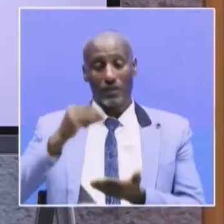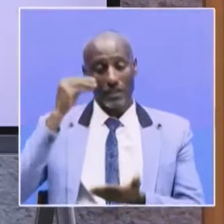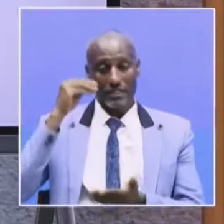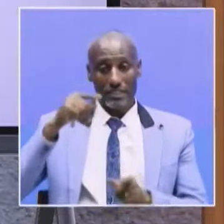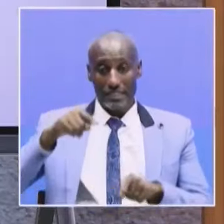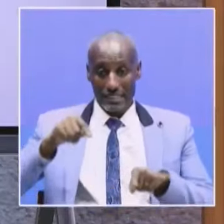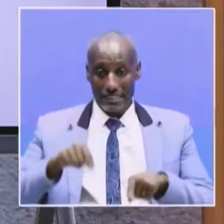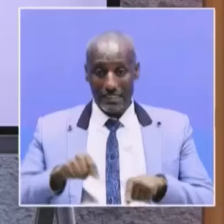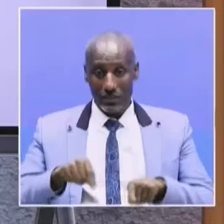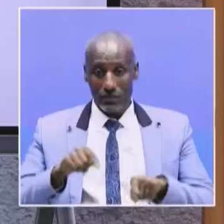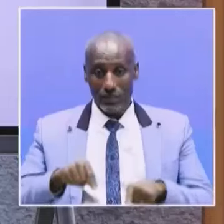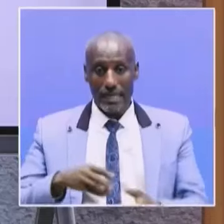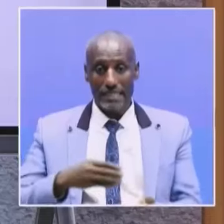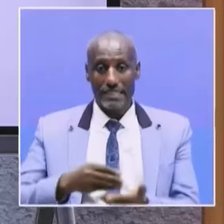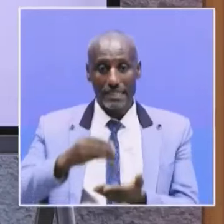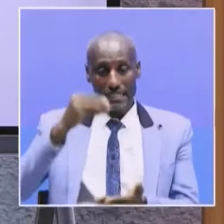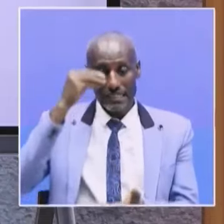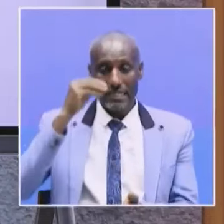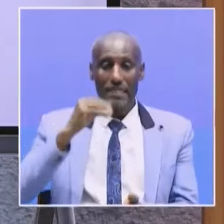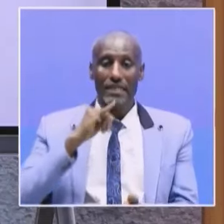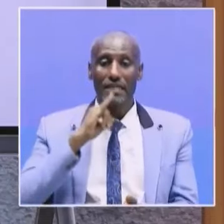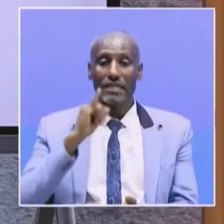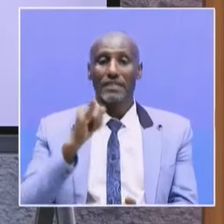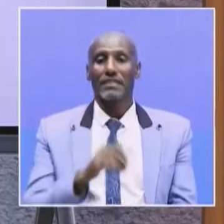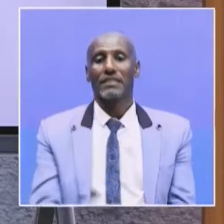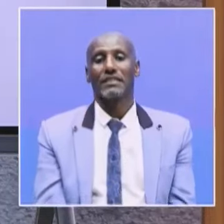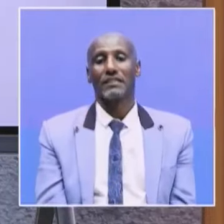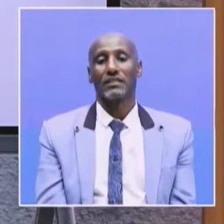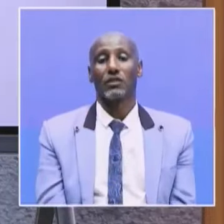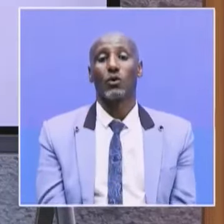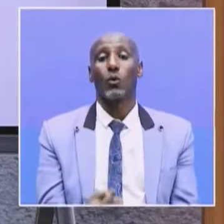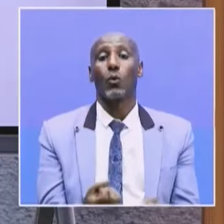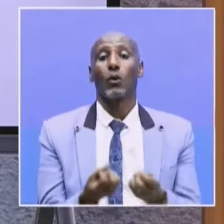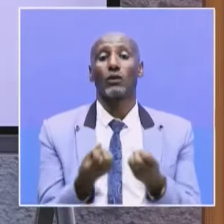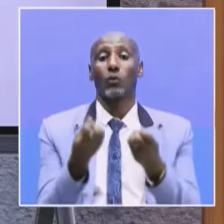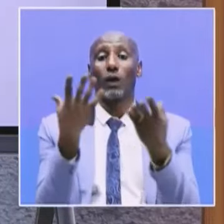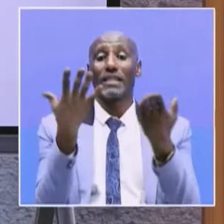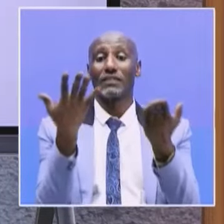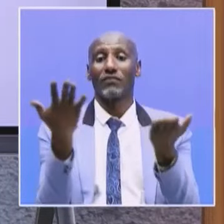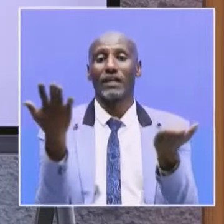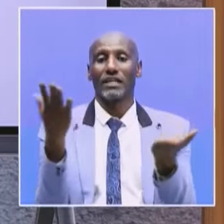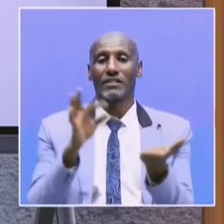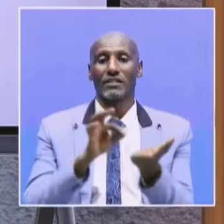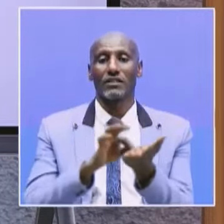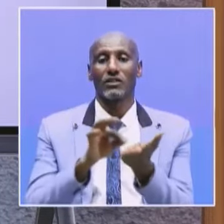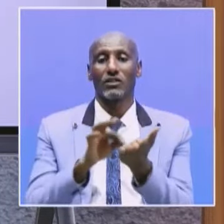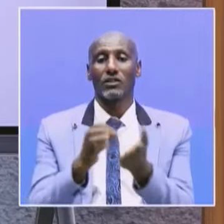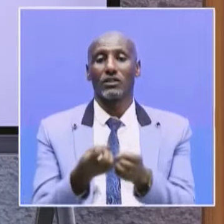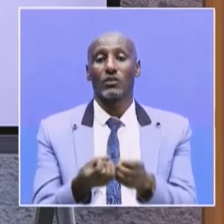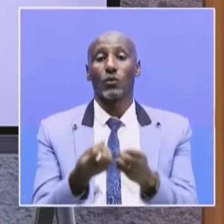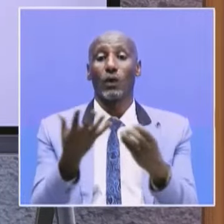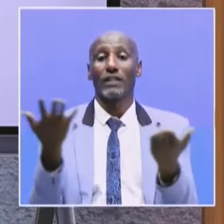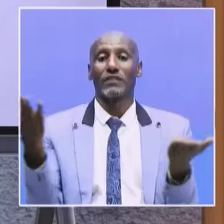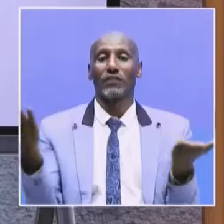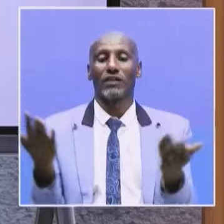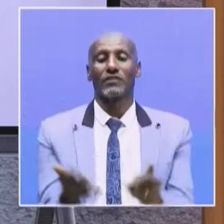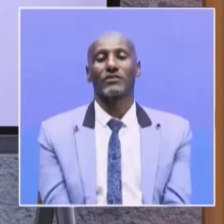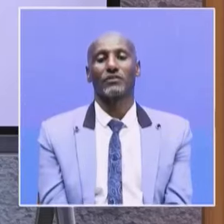us start today's lesson. Today we are going to learn about quantifiers. We are learning about